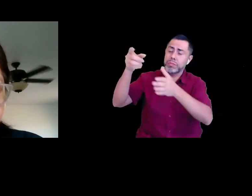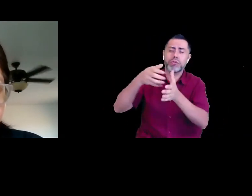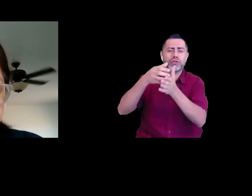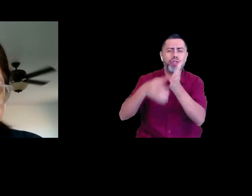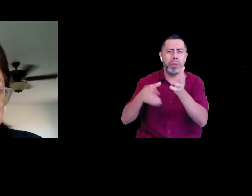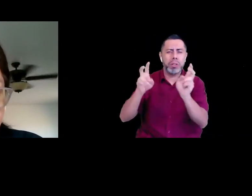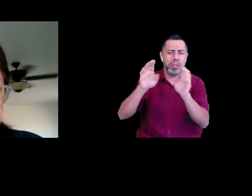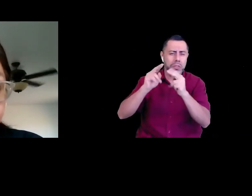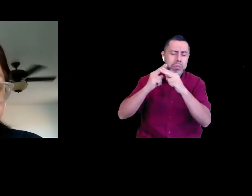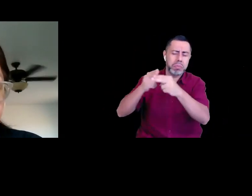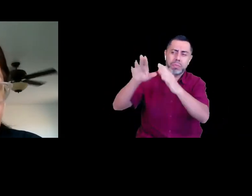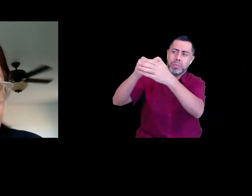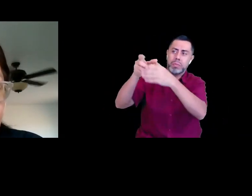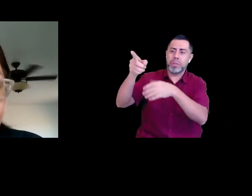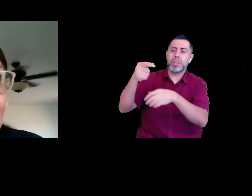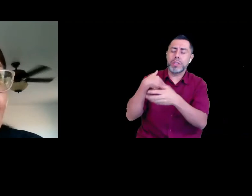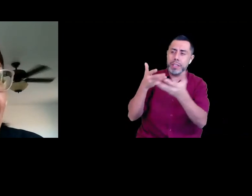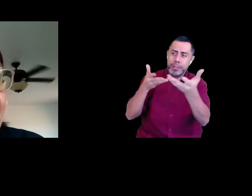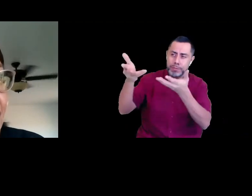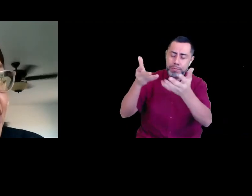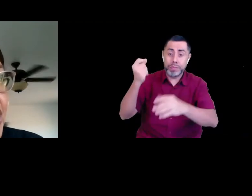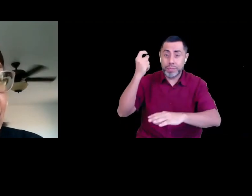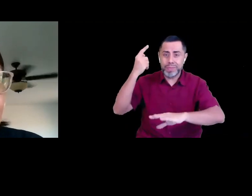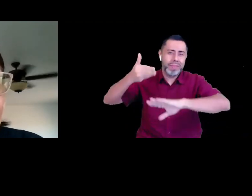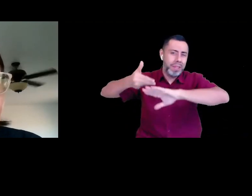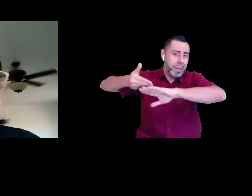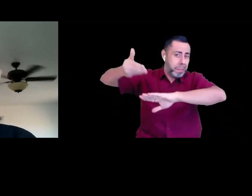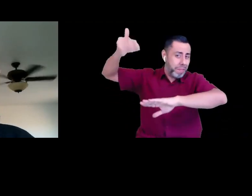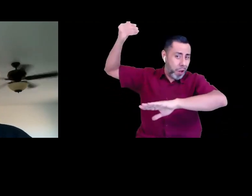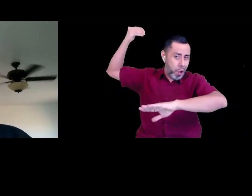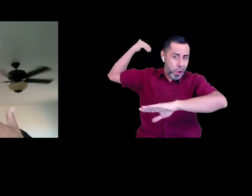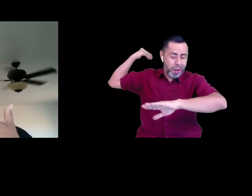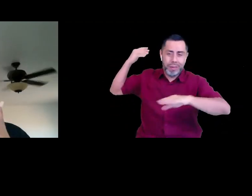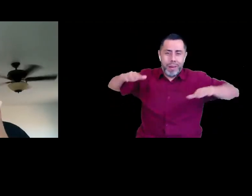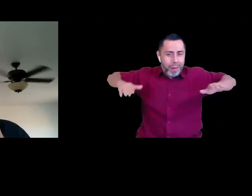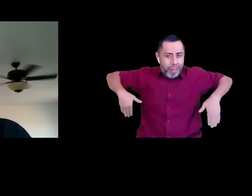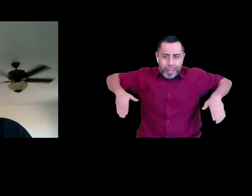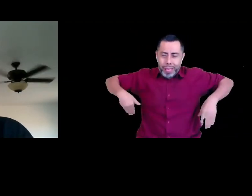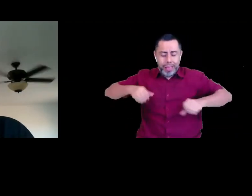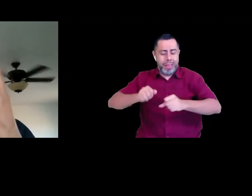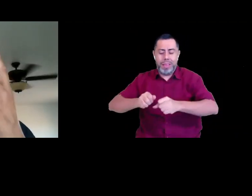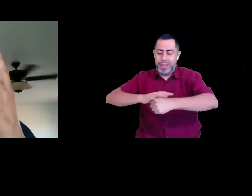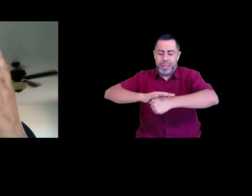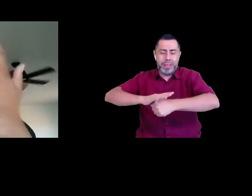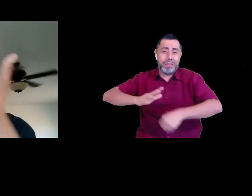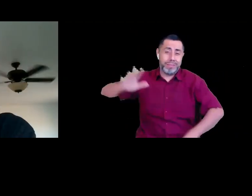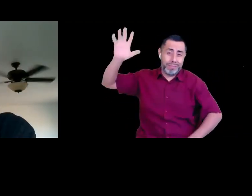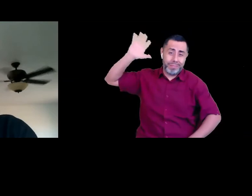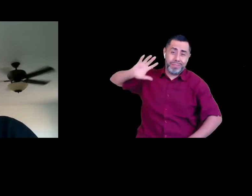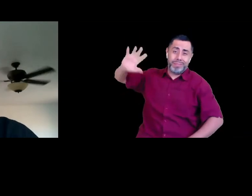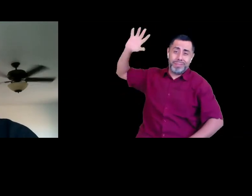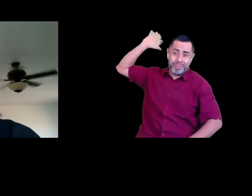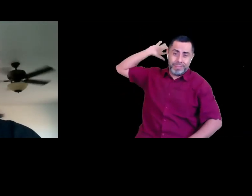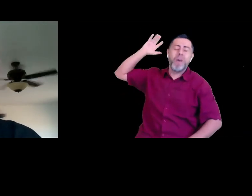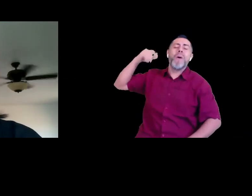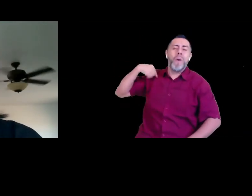When we weren't in the COVID season or this COVID pandemic, we were doing, helping out with